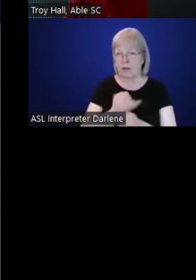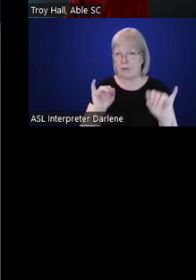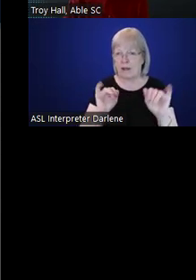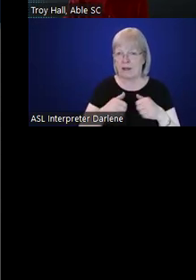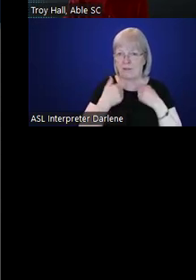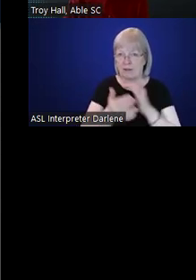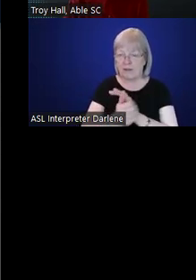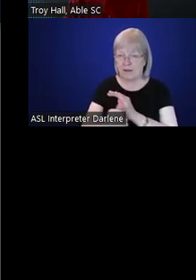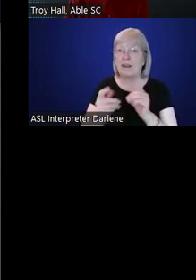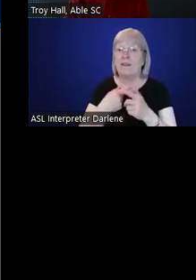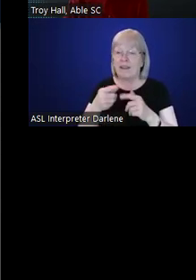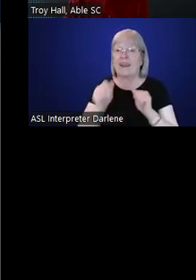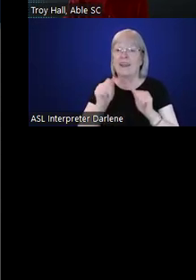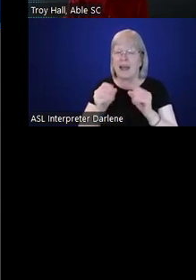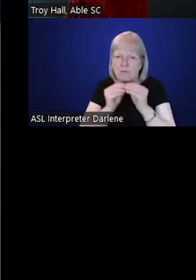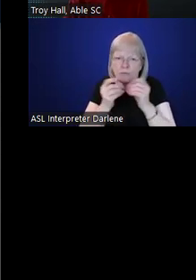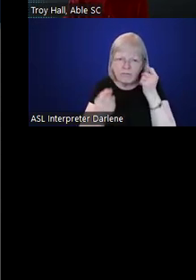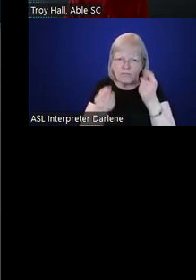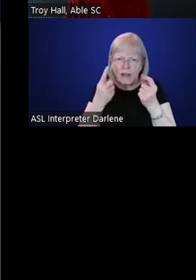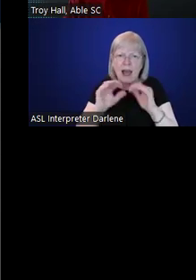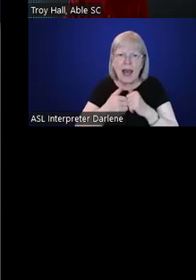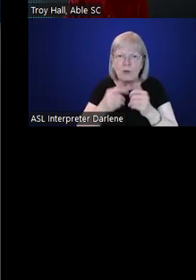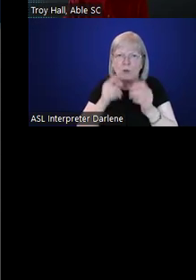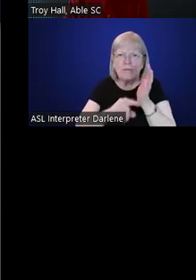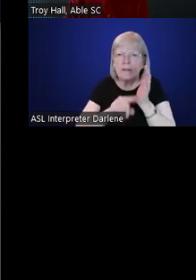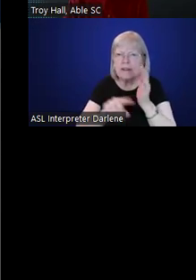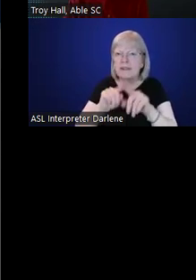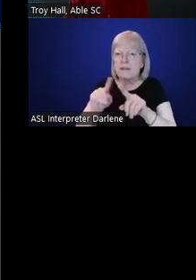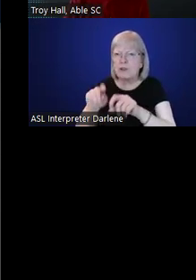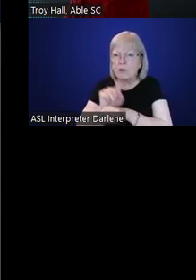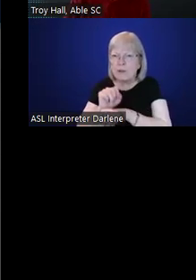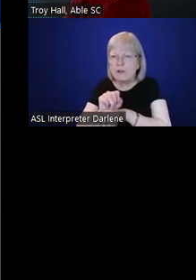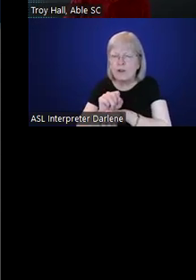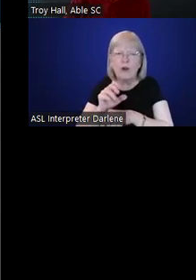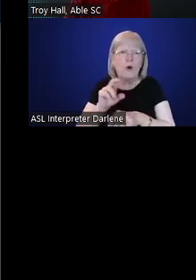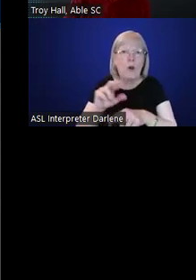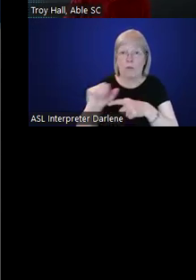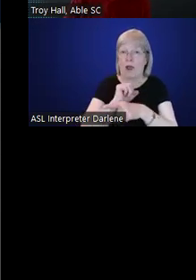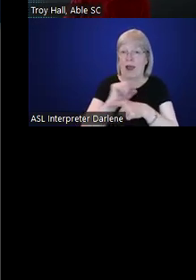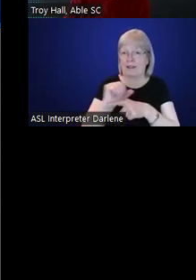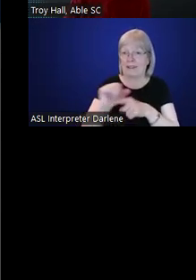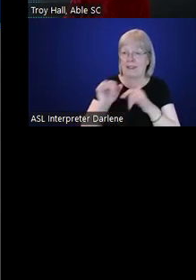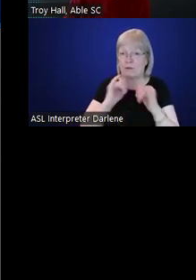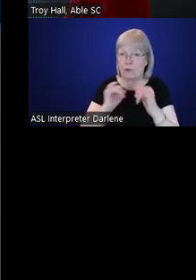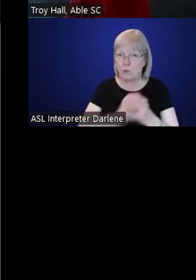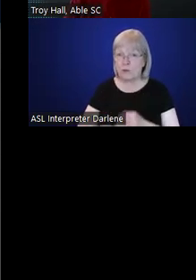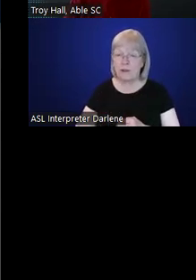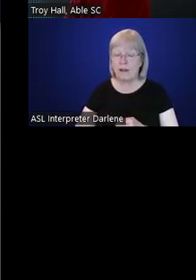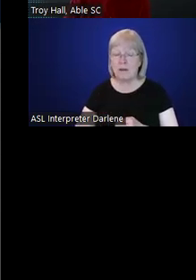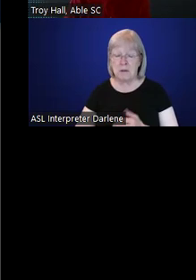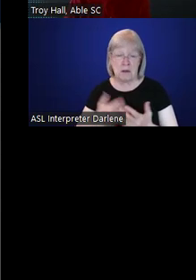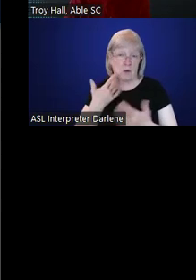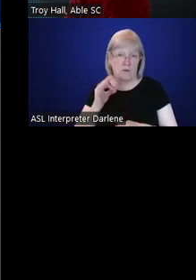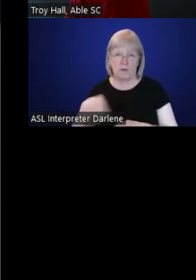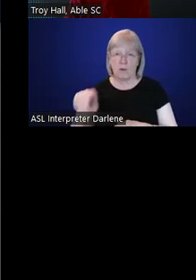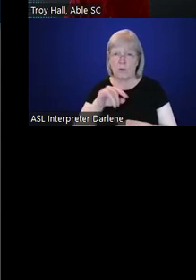explore career options and practice interviews. I don't know about y'all, but if you've ever been in a position where you